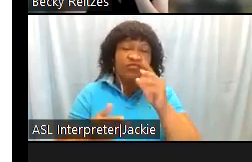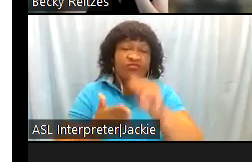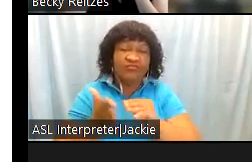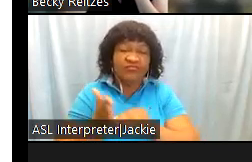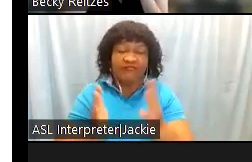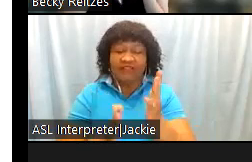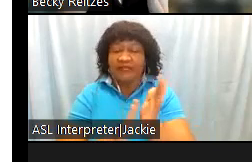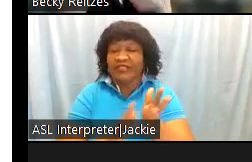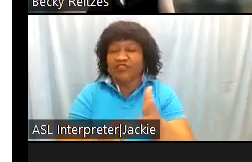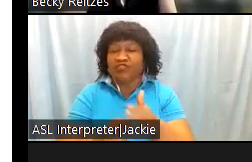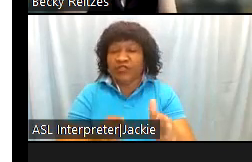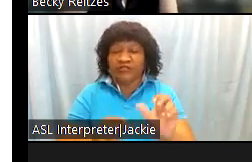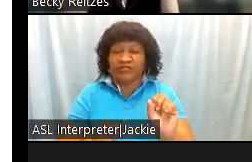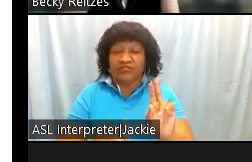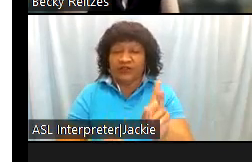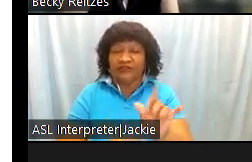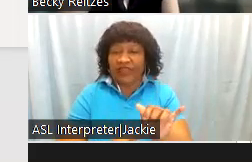And then